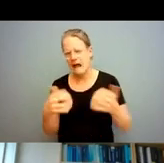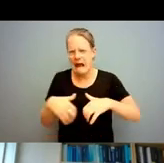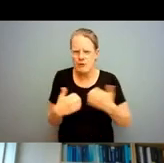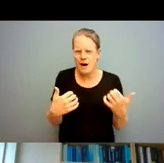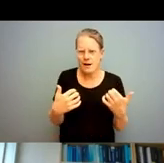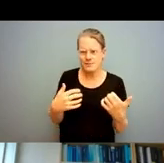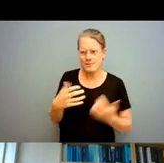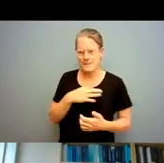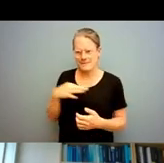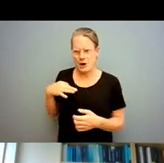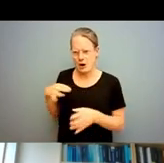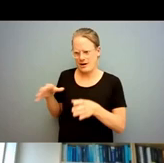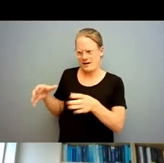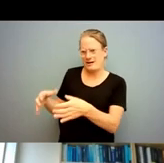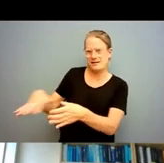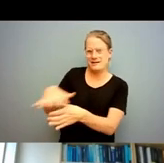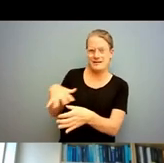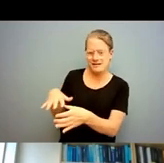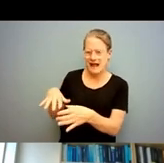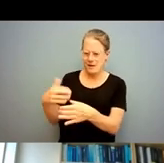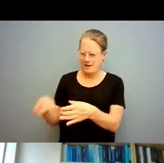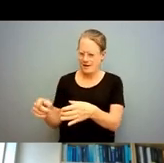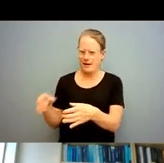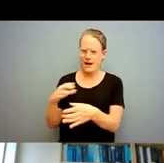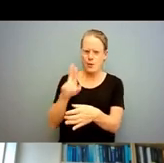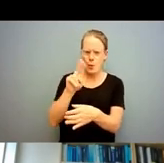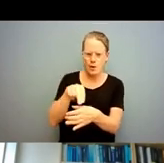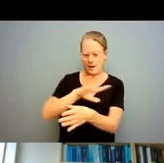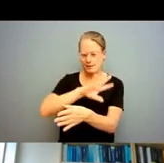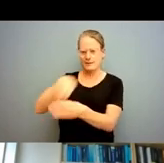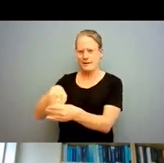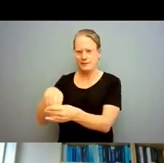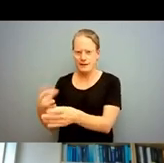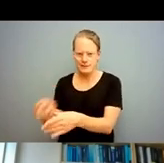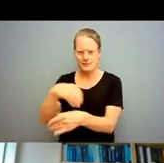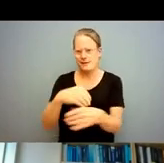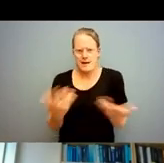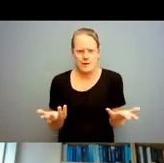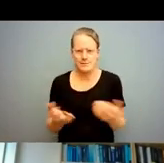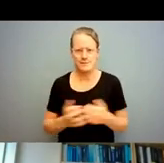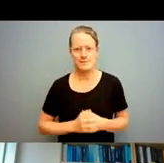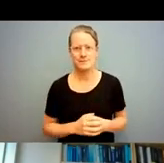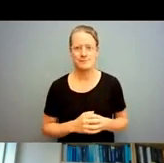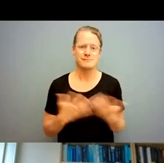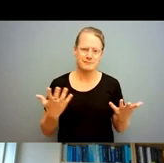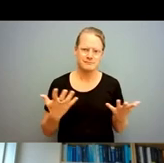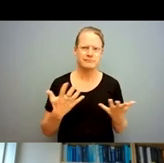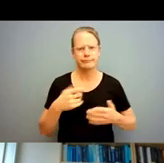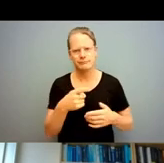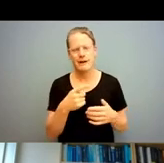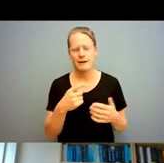sector into this? And we see often that this becomes an issue when it comes